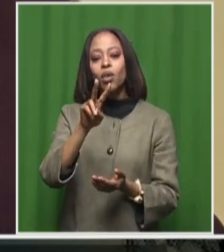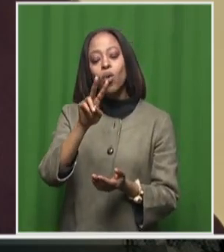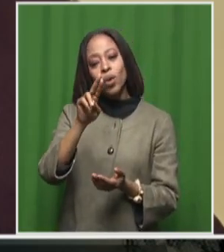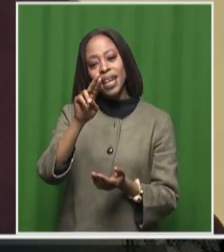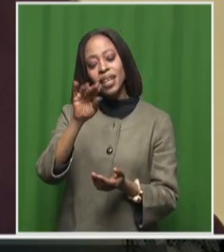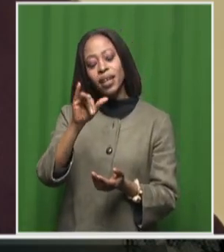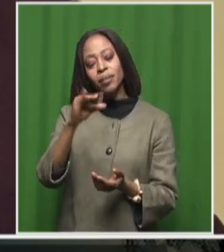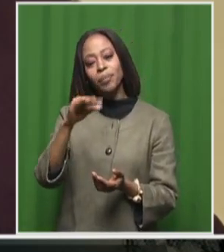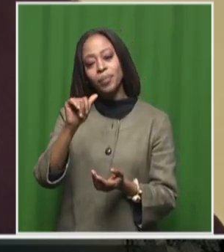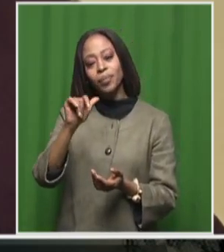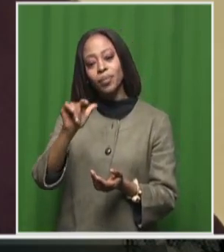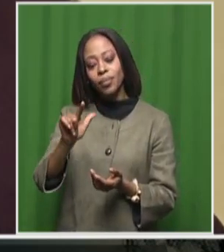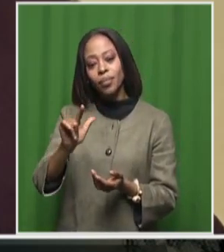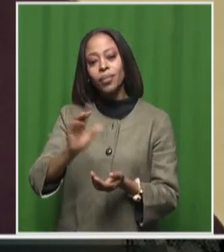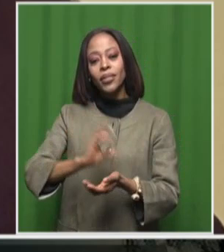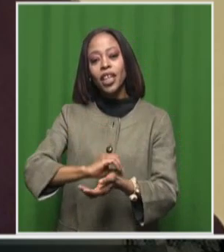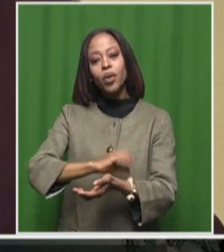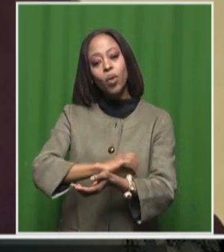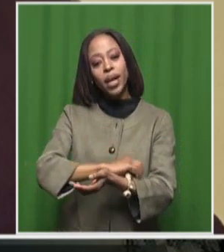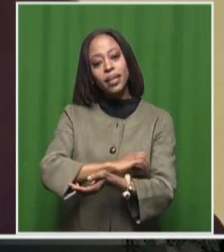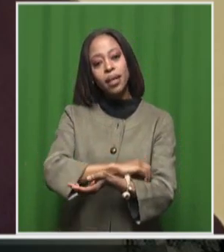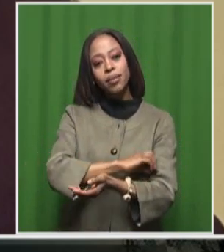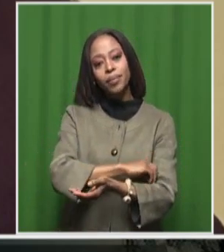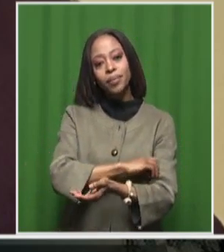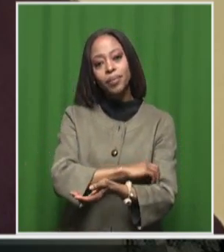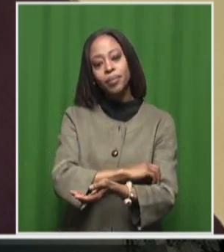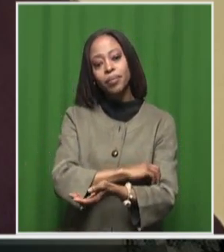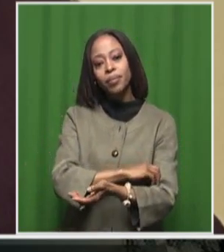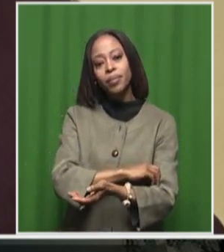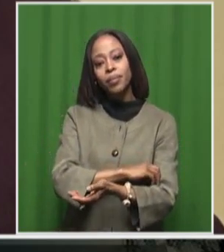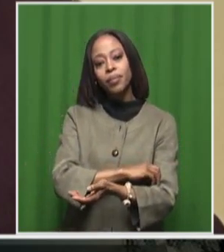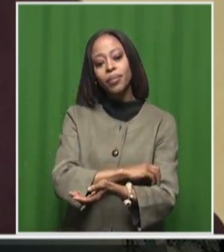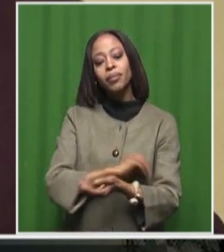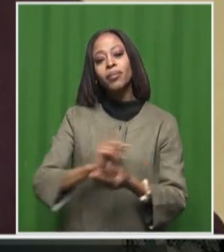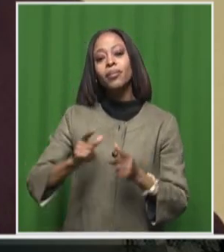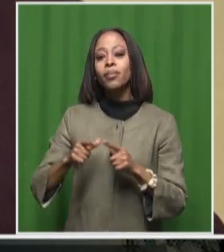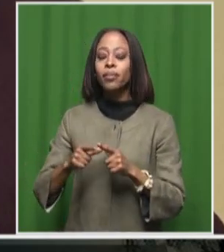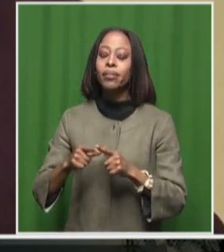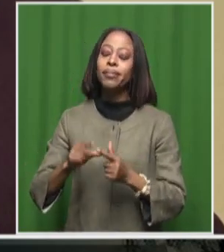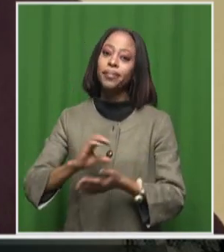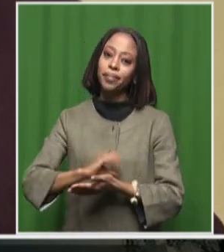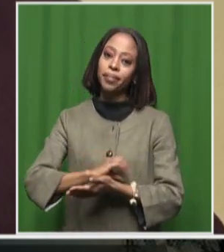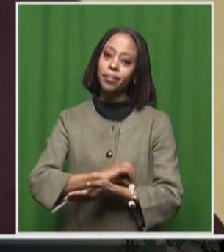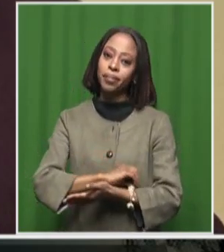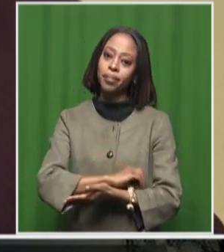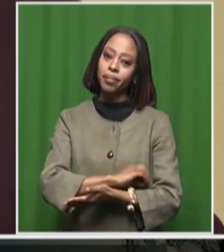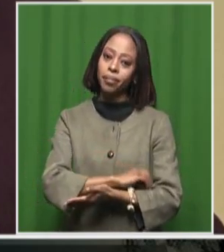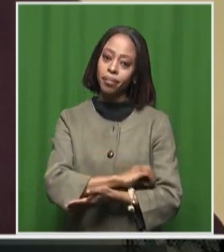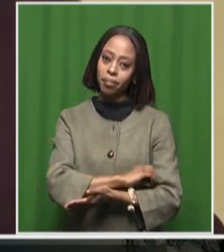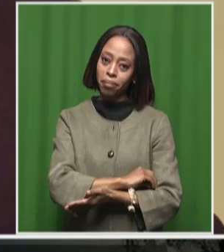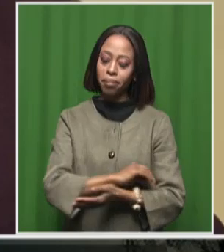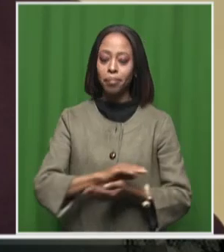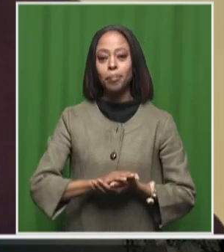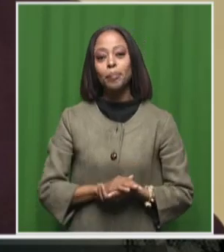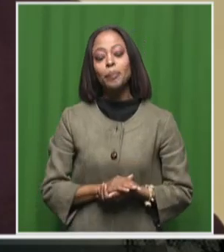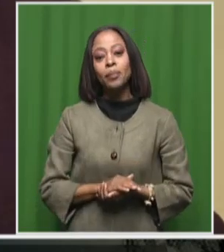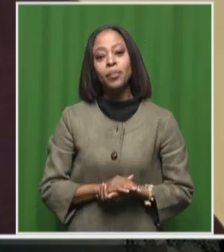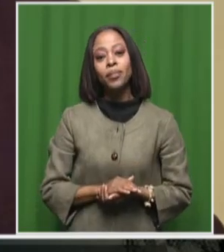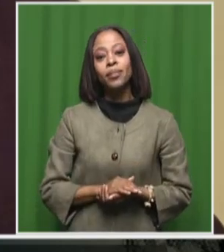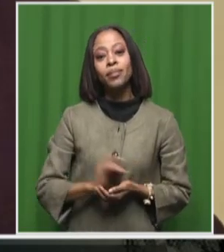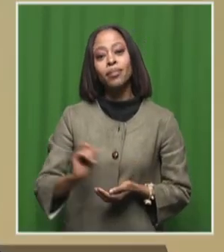Where are you in this? Is there an uptake on this one? I think in all vaccines